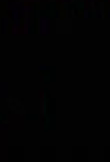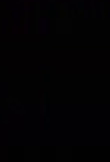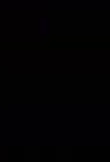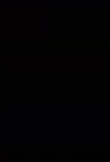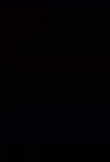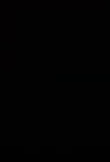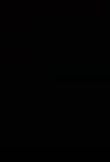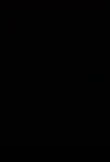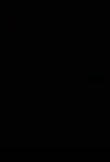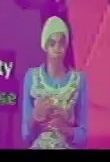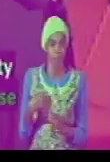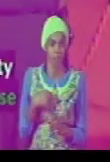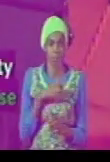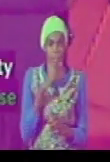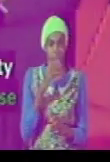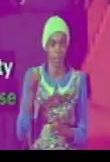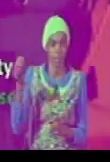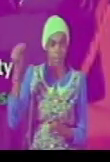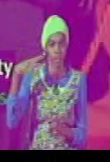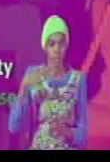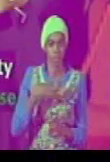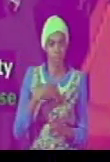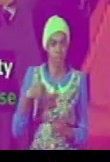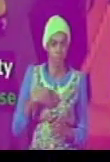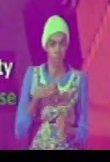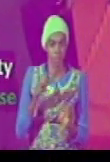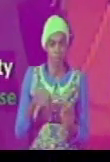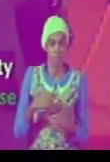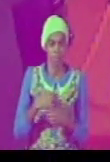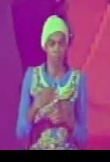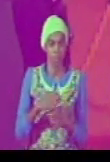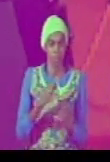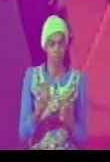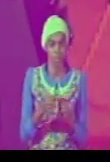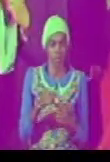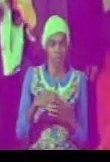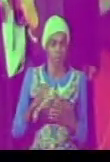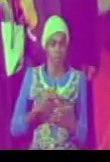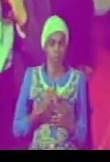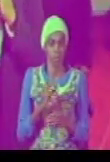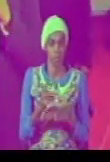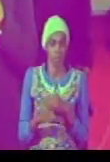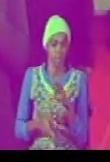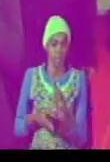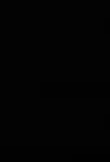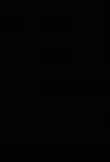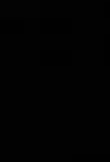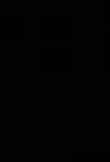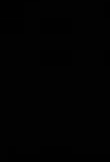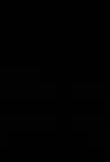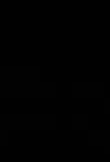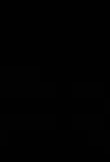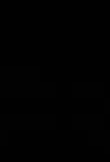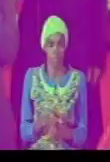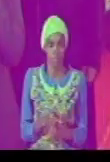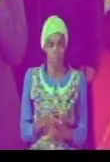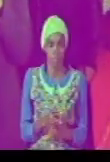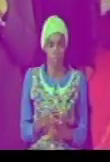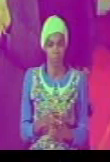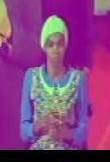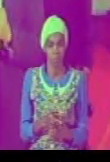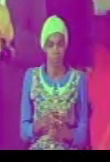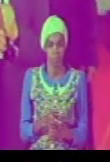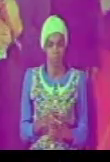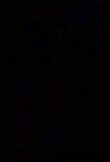We are the light and we can make a huge impact in our dark society. Start from where you are now to make an